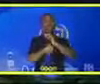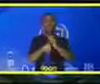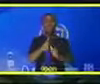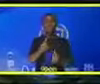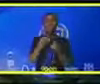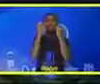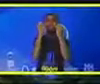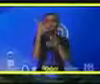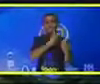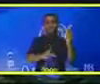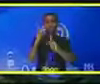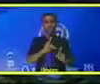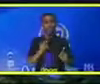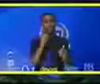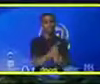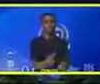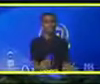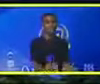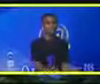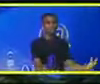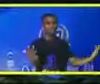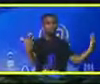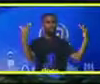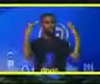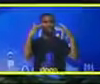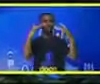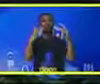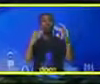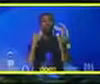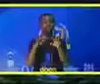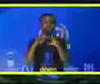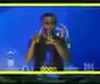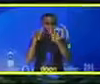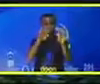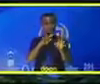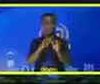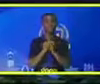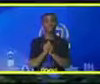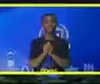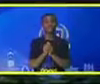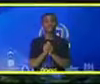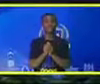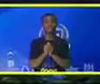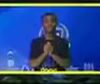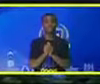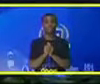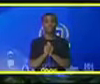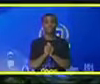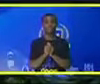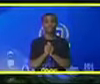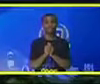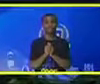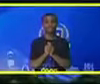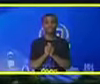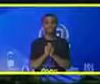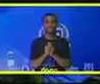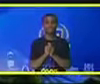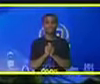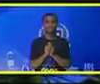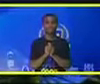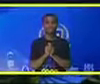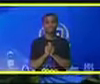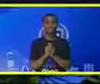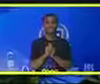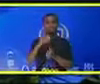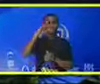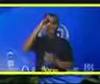everywhere. Allah sabali kapur ya sata. Yes, sir. Yes, sir. Man of